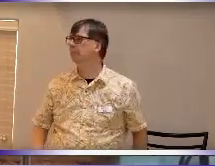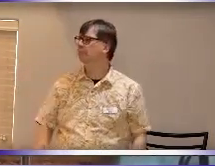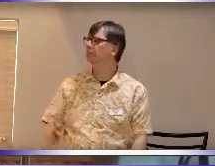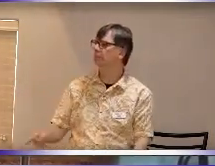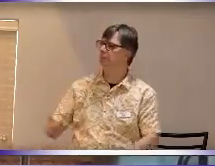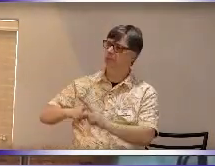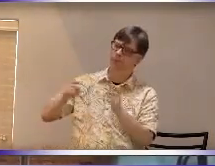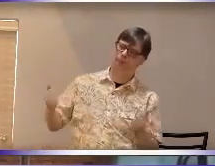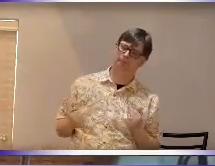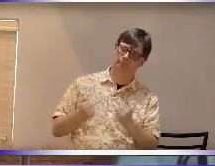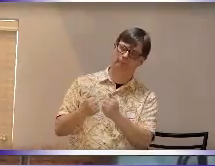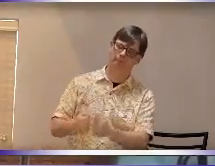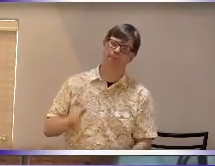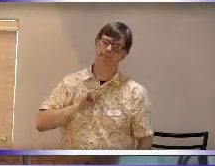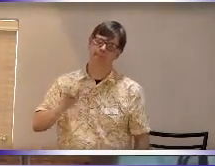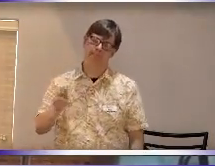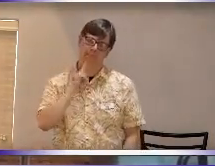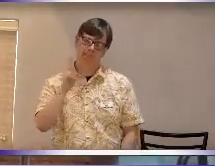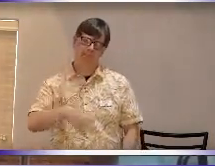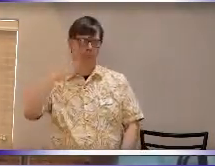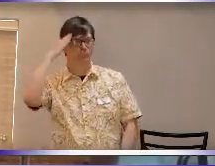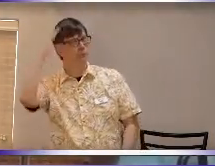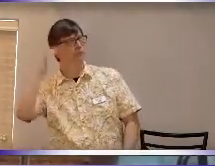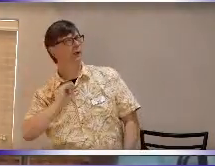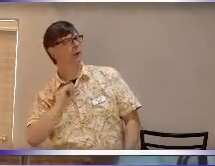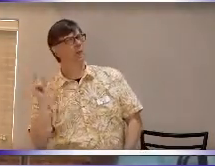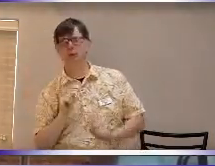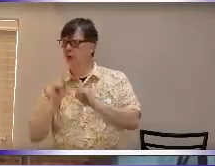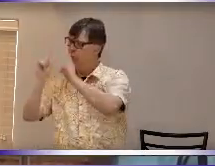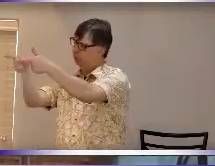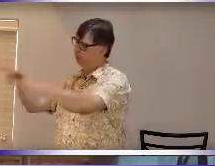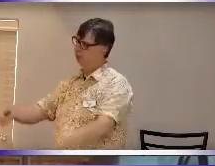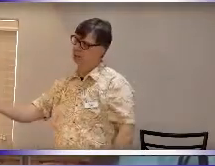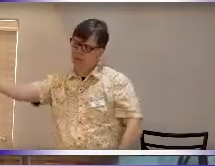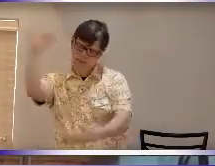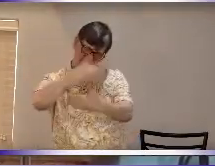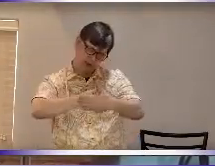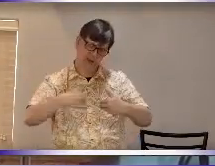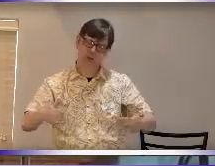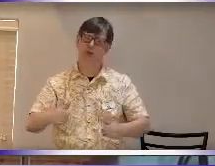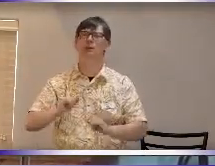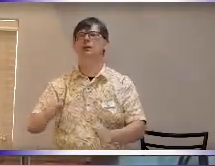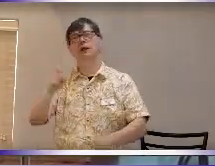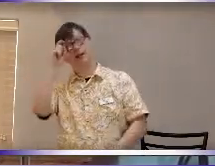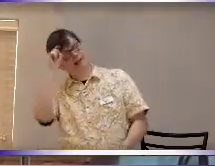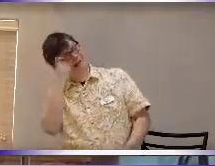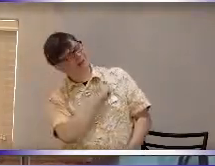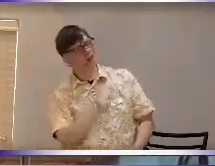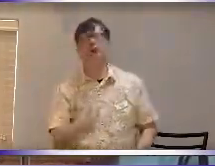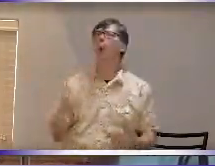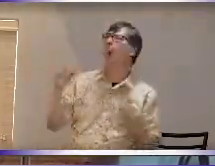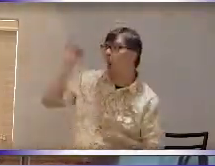autopilot. My car knows exactly where I'm going when I get in it. It guesses and says,